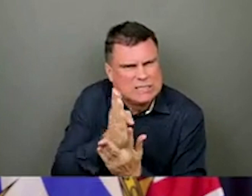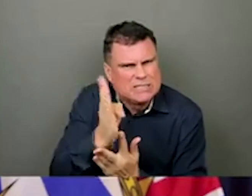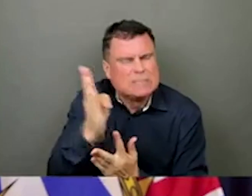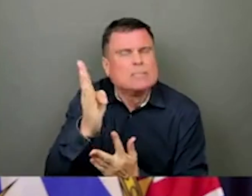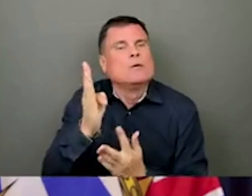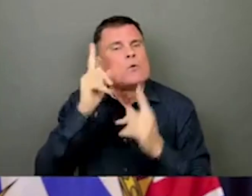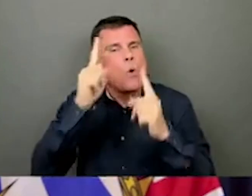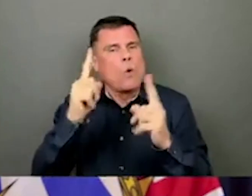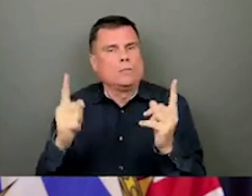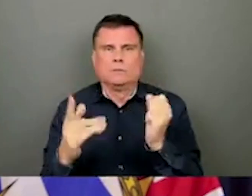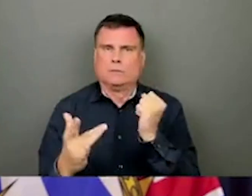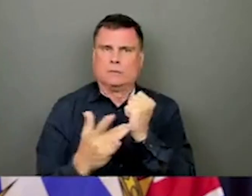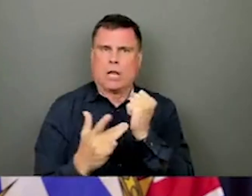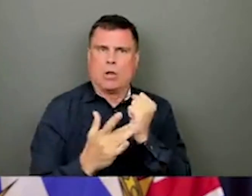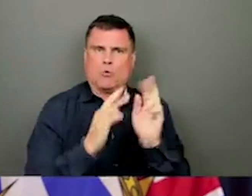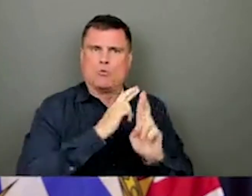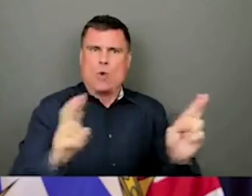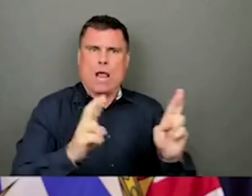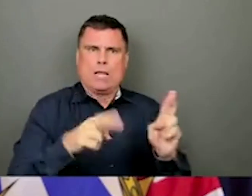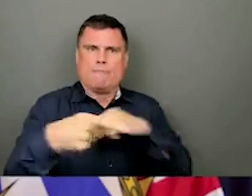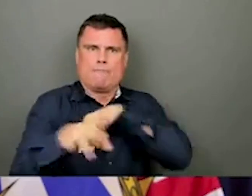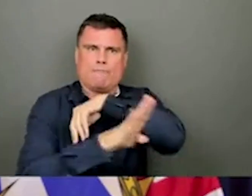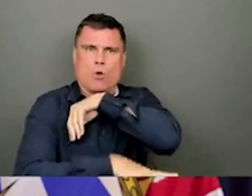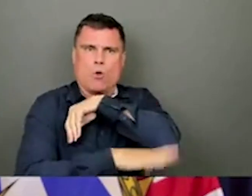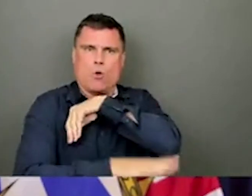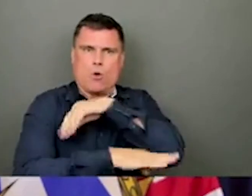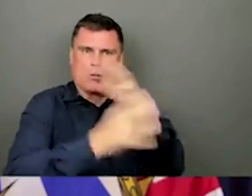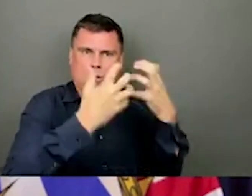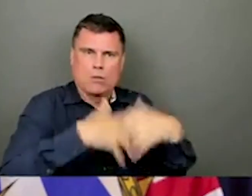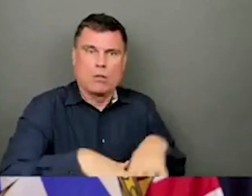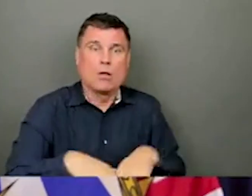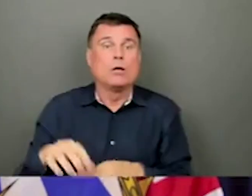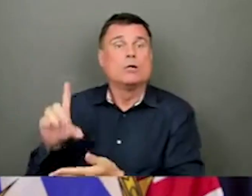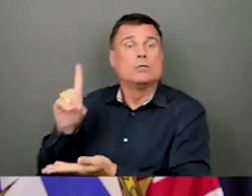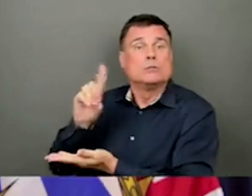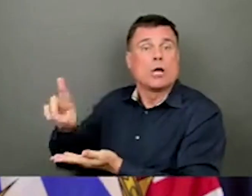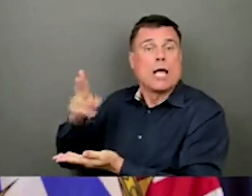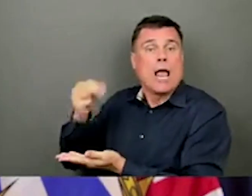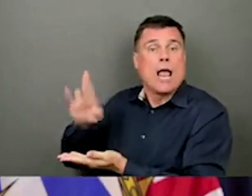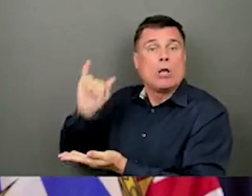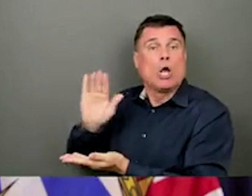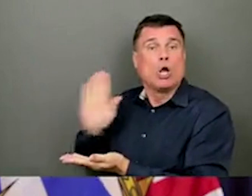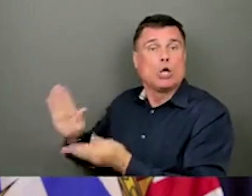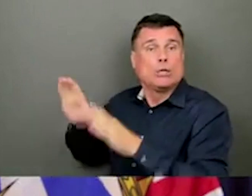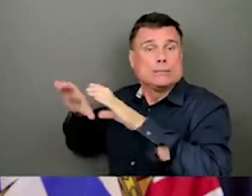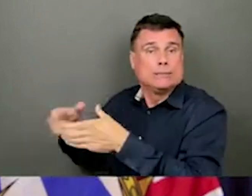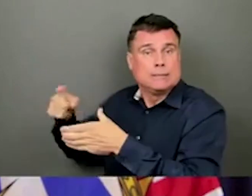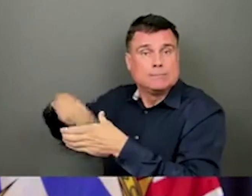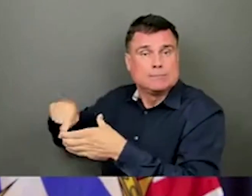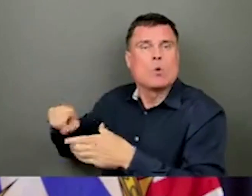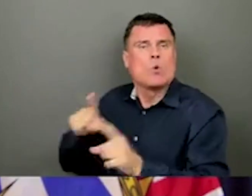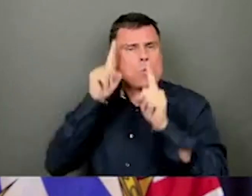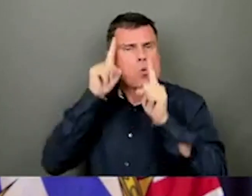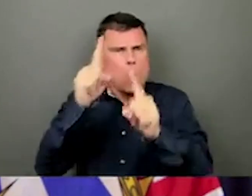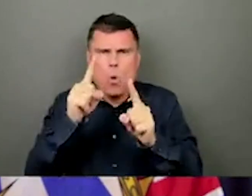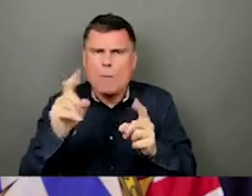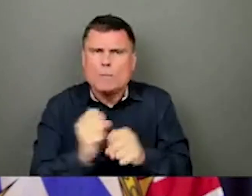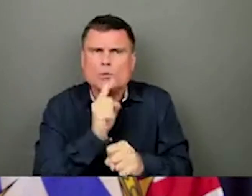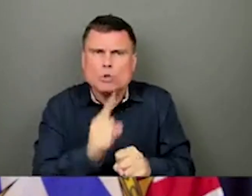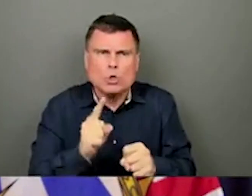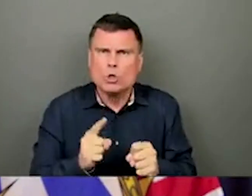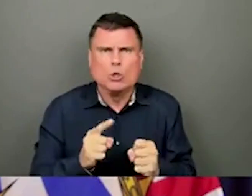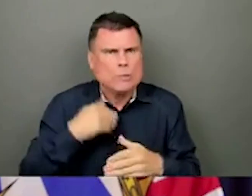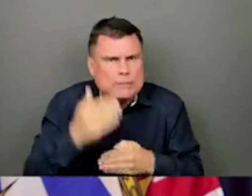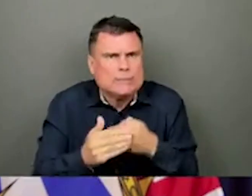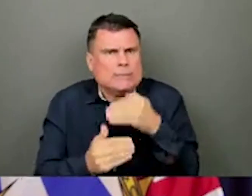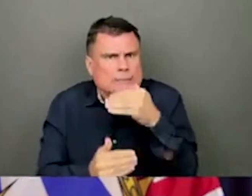go in September. Dr. Henry and her team have been making sure that we're doing this in a way that keeps everybody fully apprised of the state